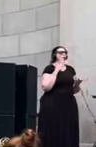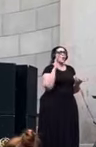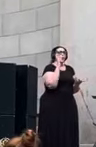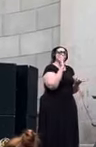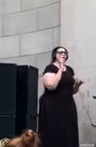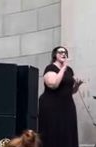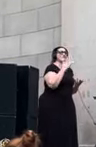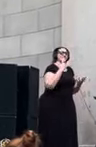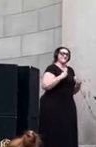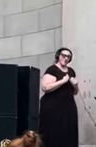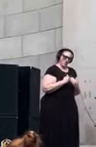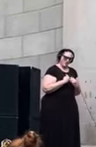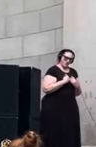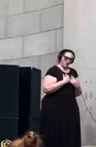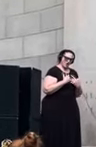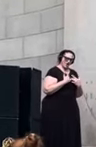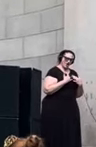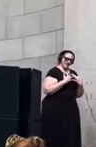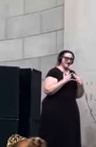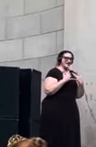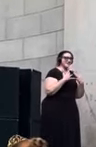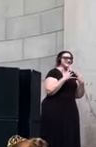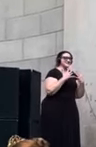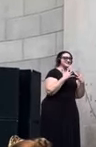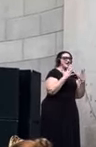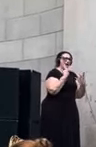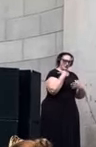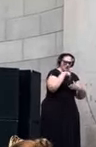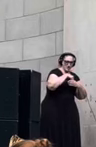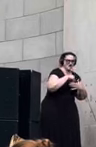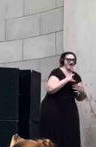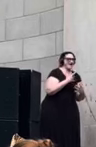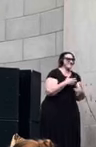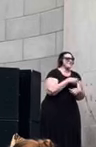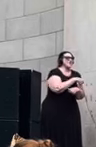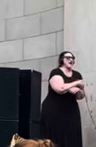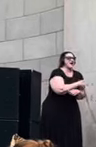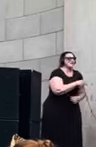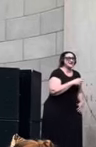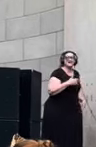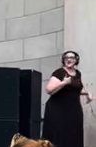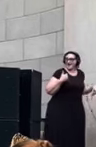that burning light. Inside, I've got the power.